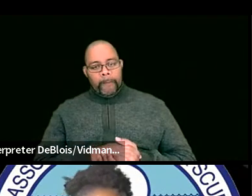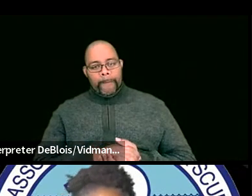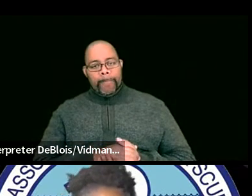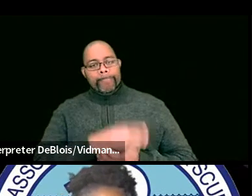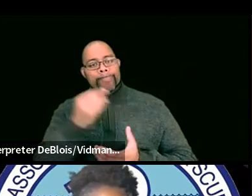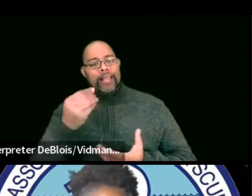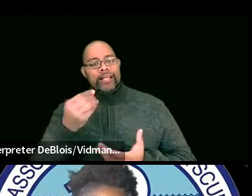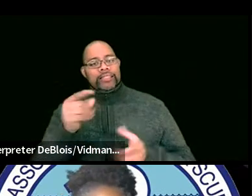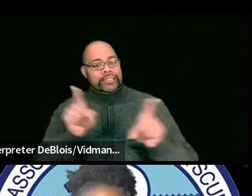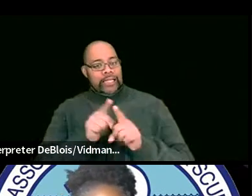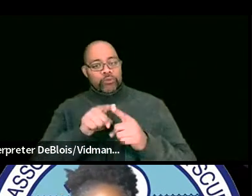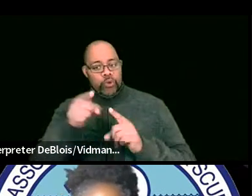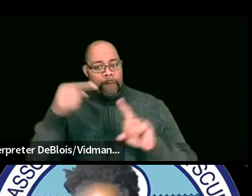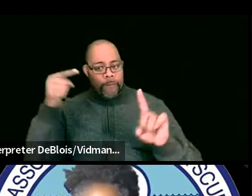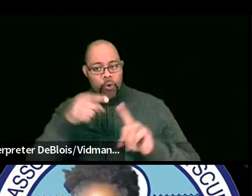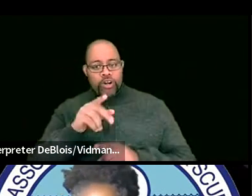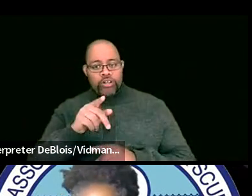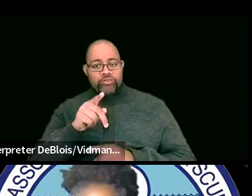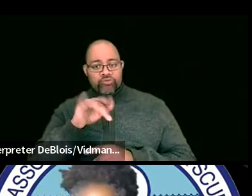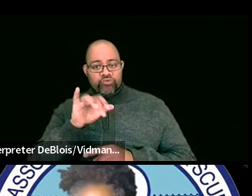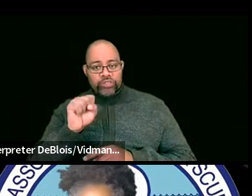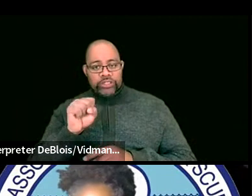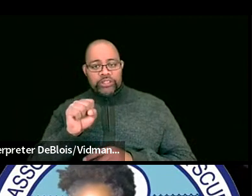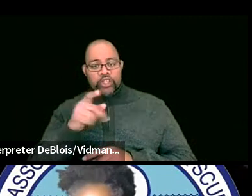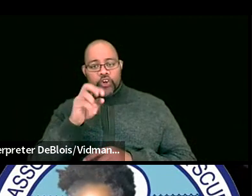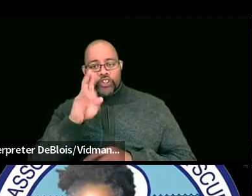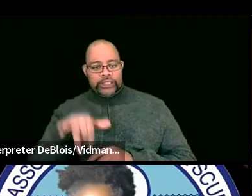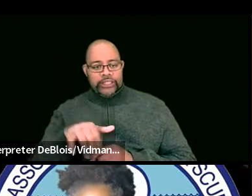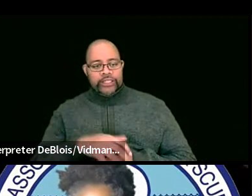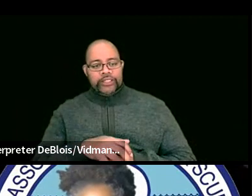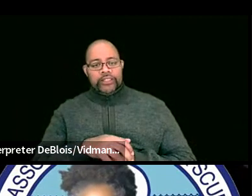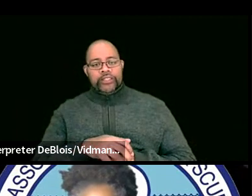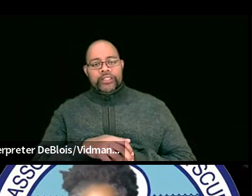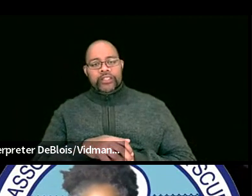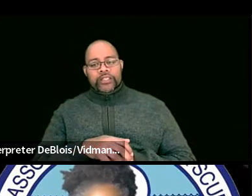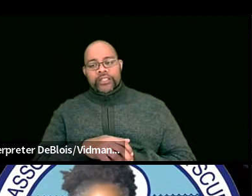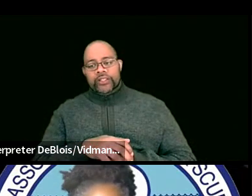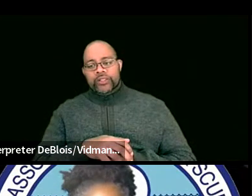And same to your point, Kersey, like we